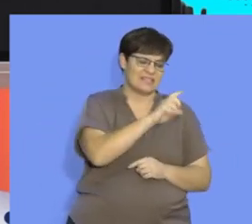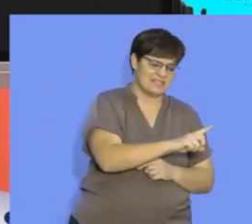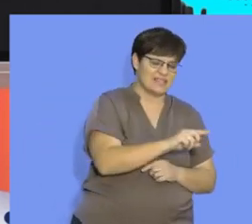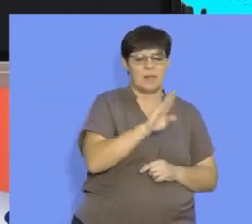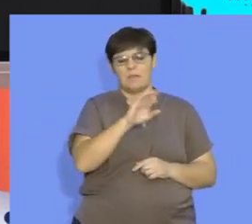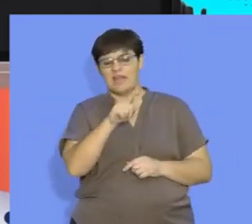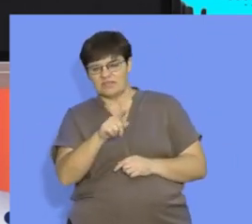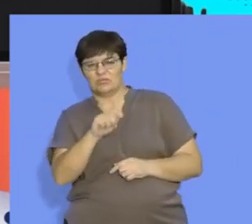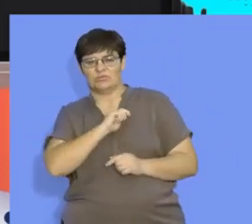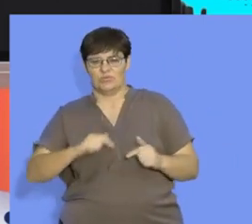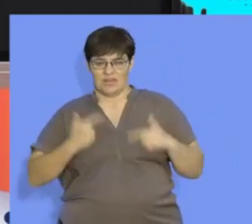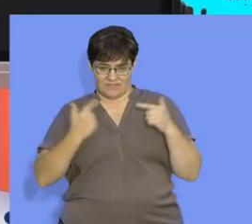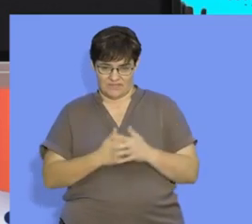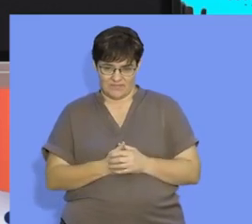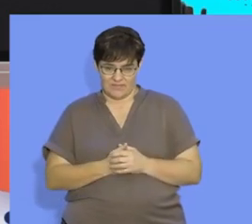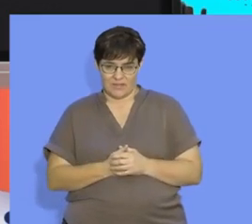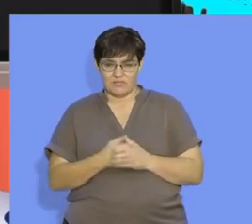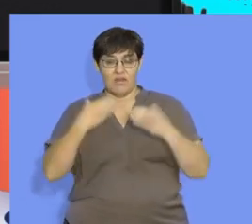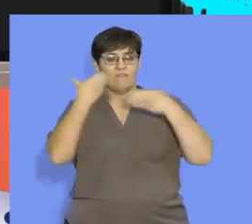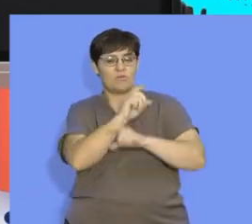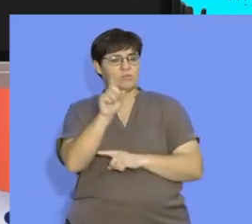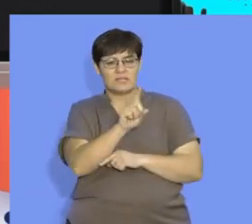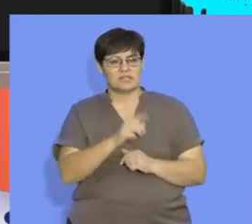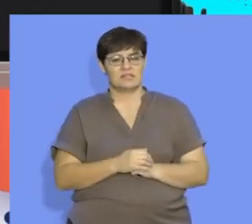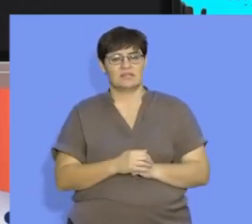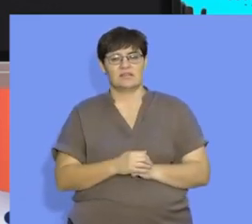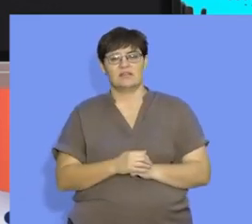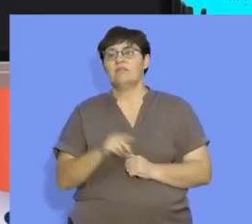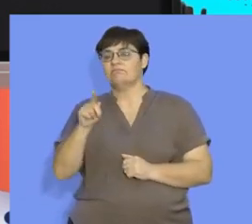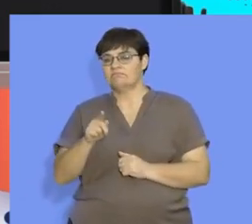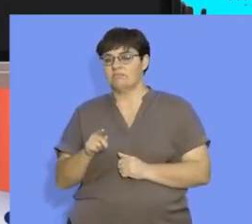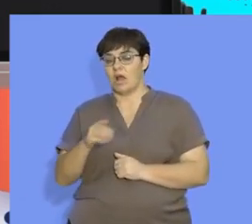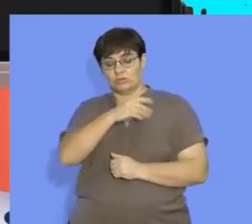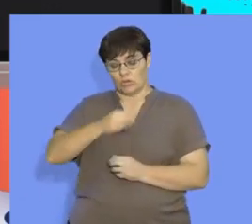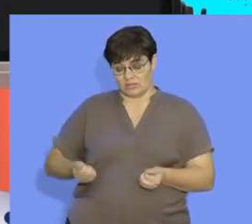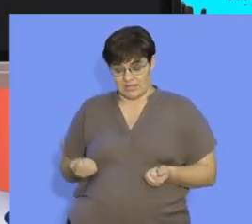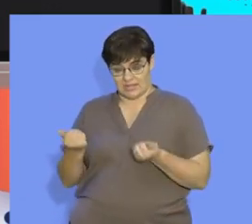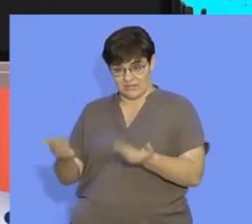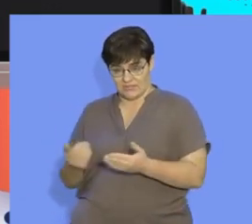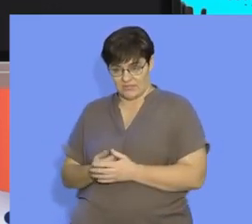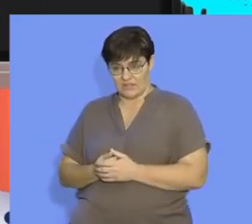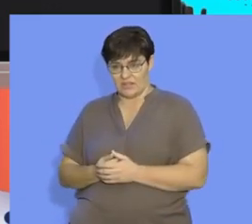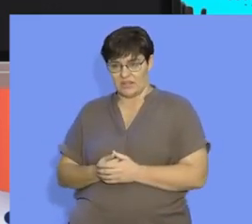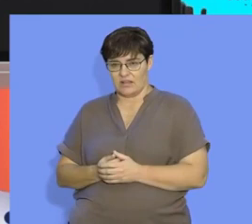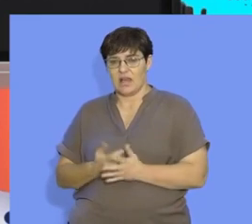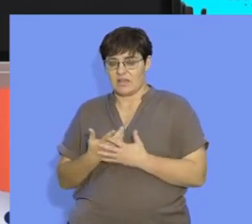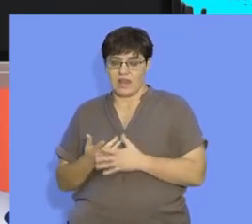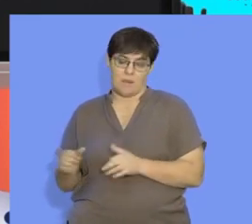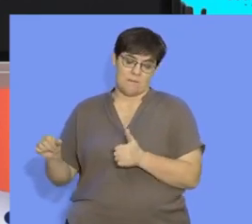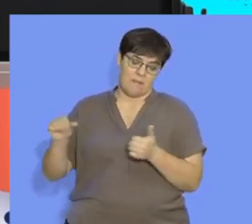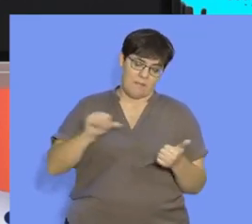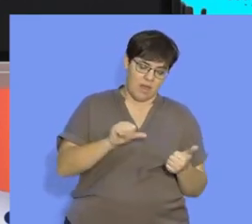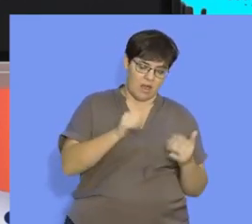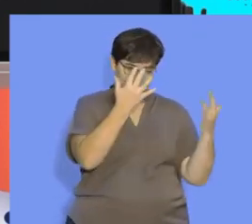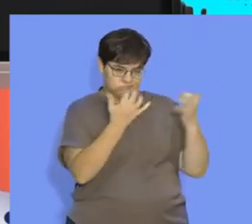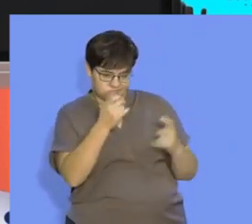acids and bases in real life. So we want to focus on, a case whereby you are given a salt and then one needs to work